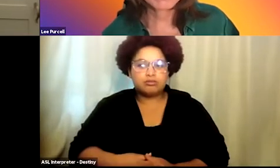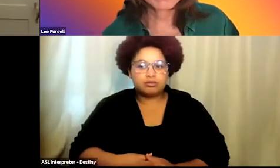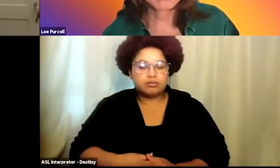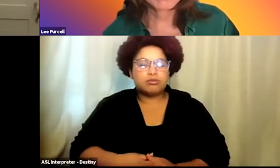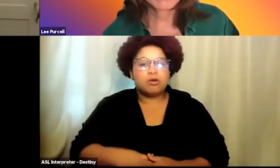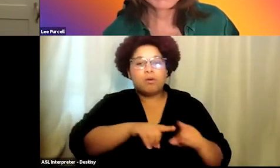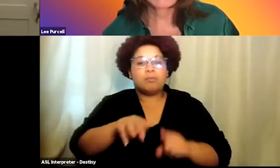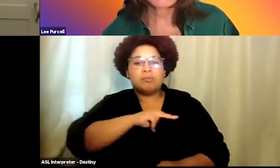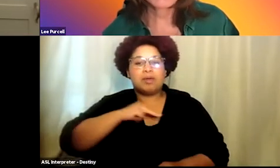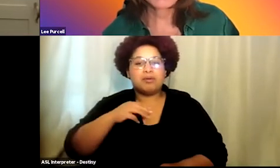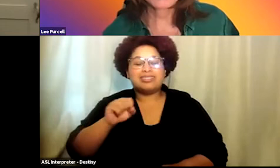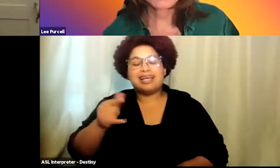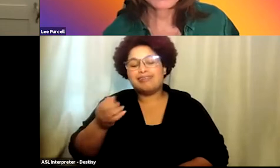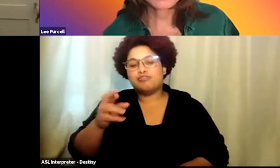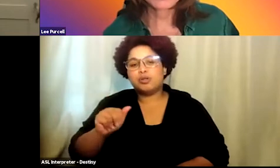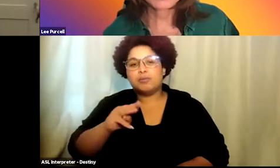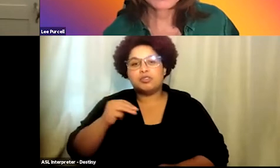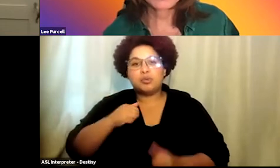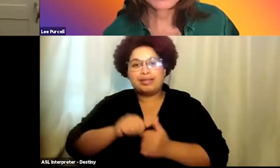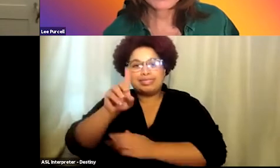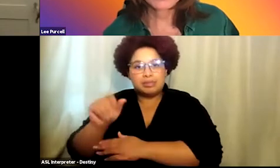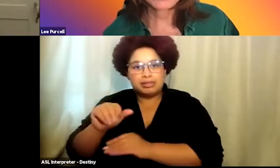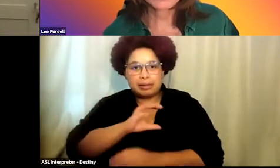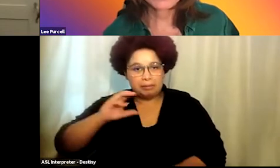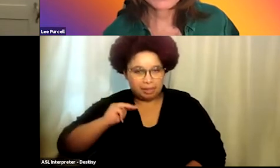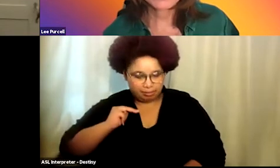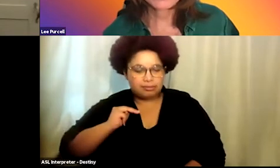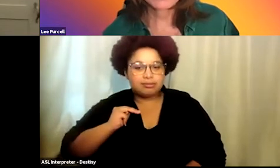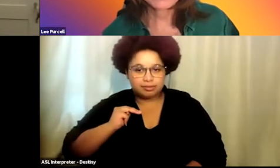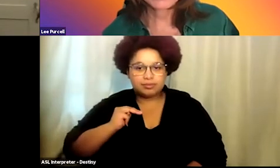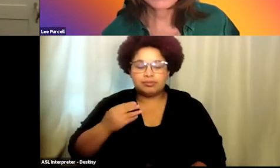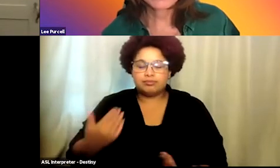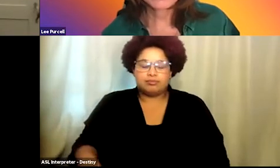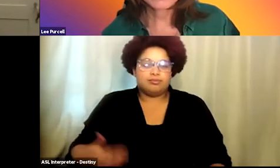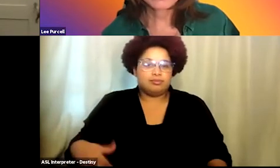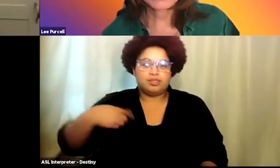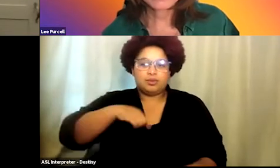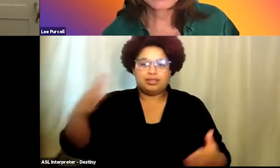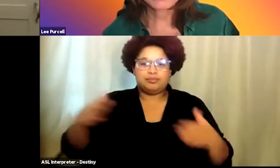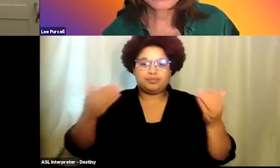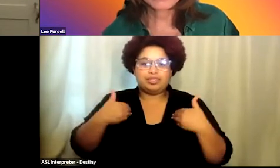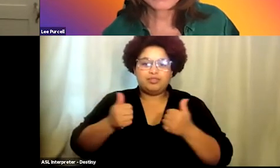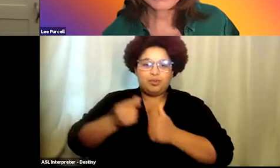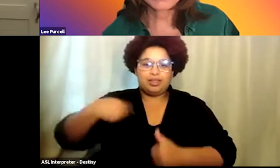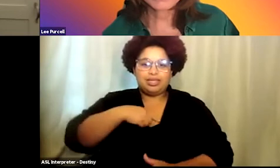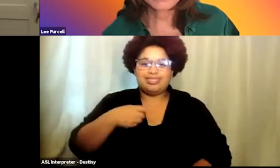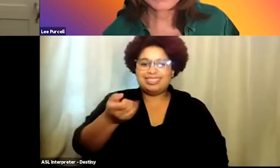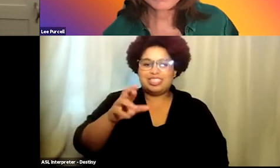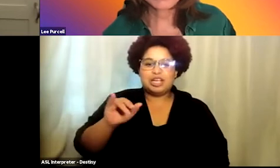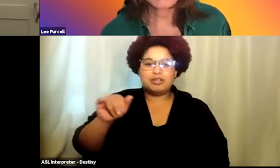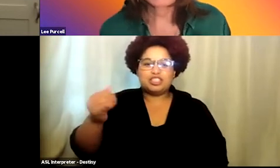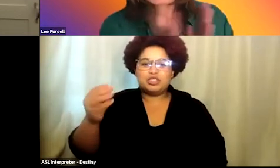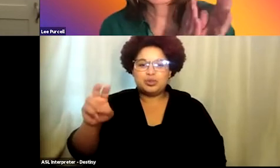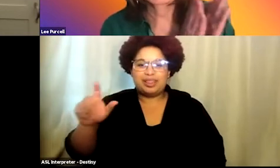a member of the SAG-AFTRA National Performers with Disabilities Committee. We are just so happy to have you here. Please welcome Geri Jewell.